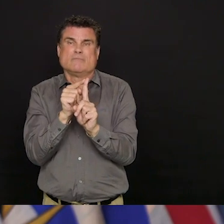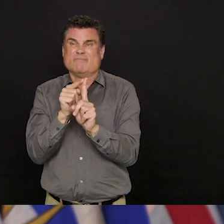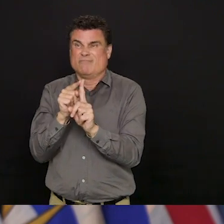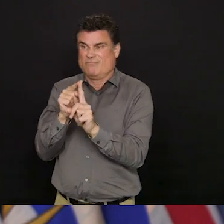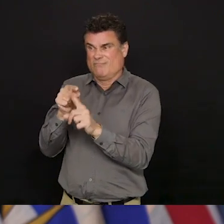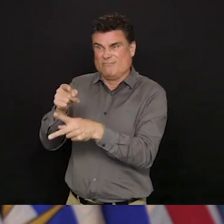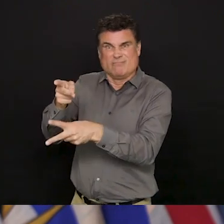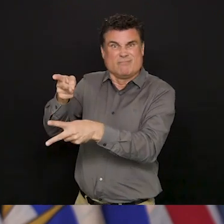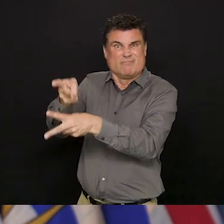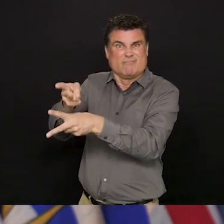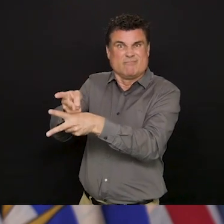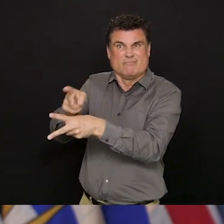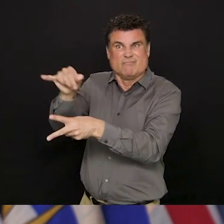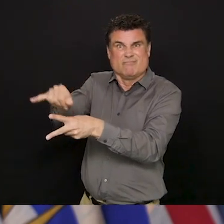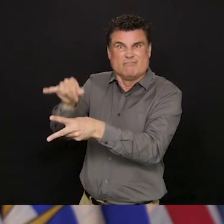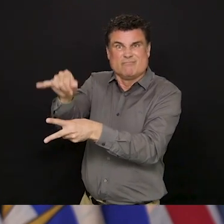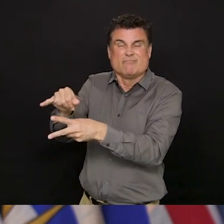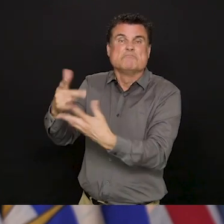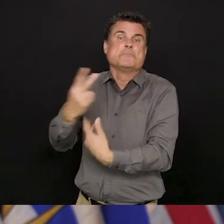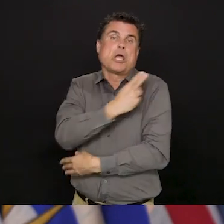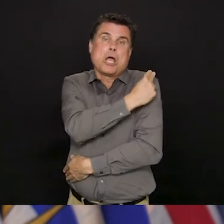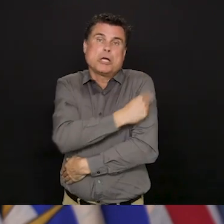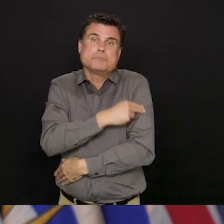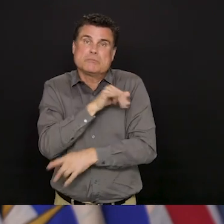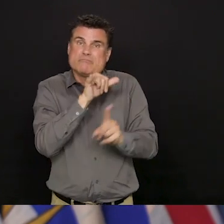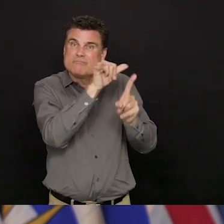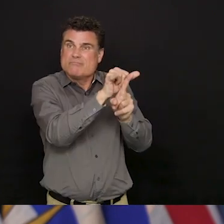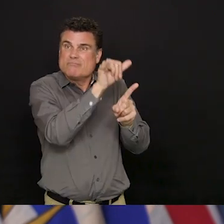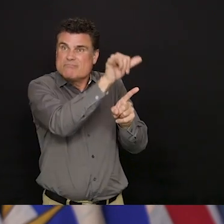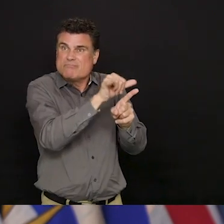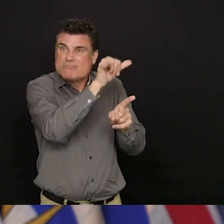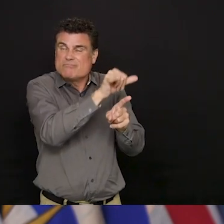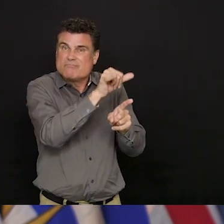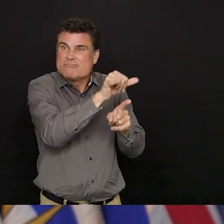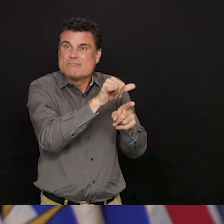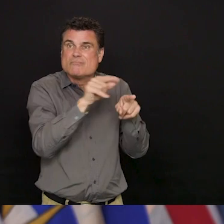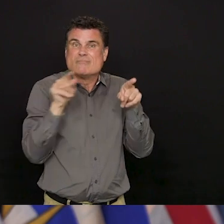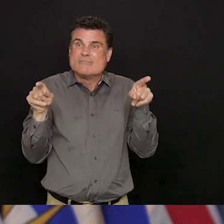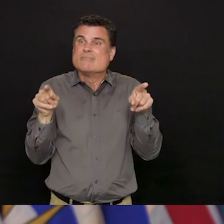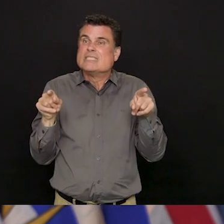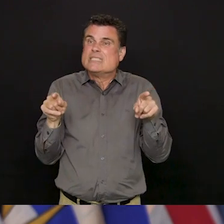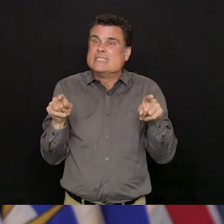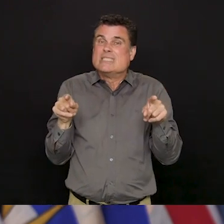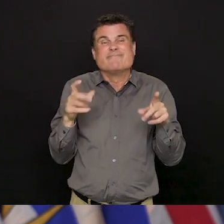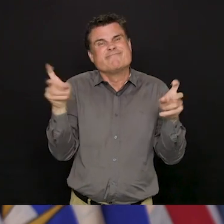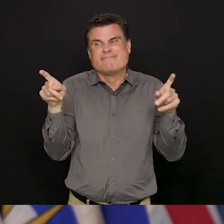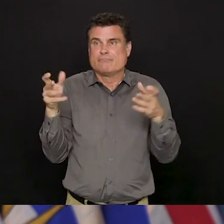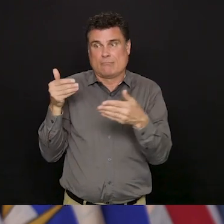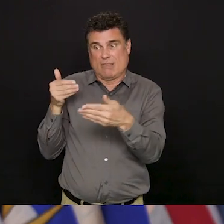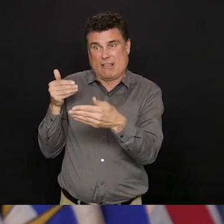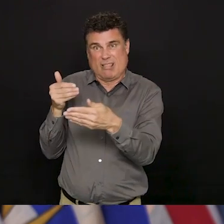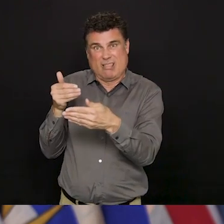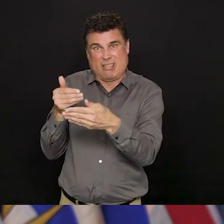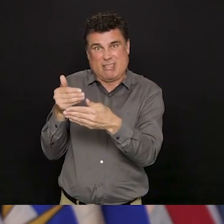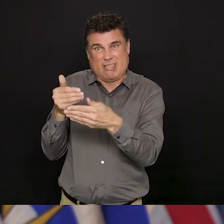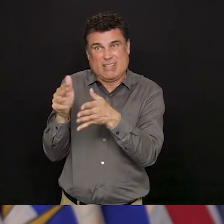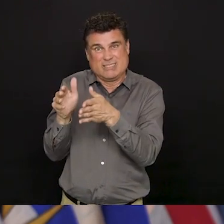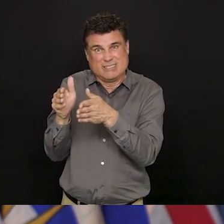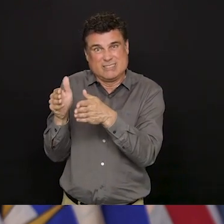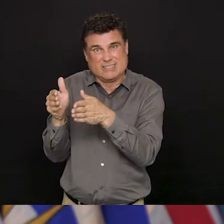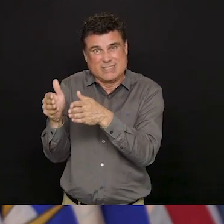are at end of life in particular. And yes, those exceptions we expect to continue.